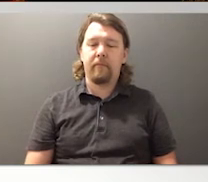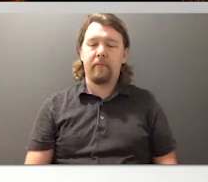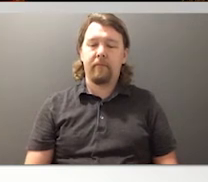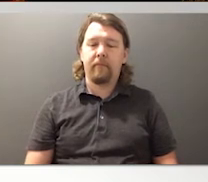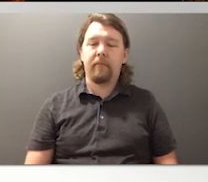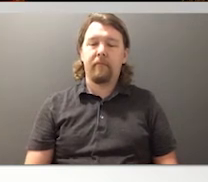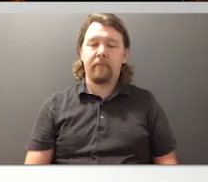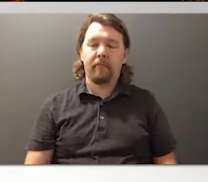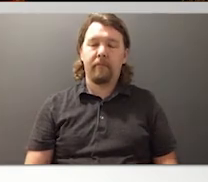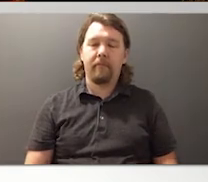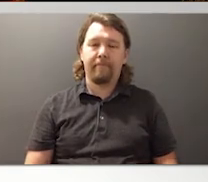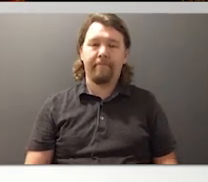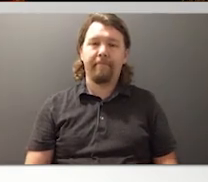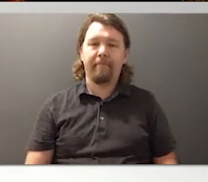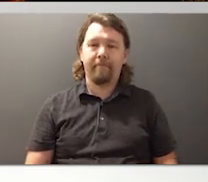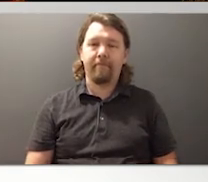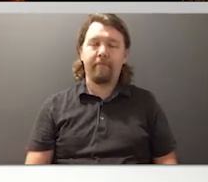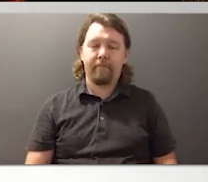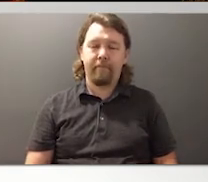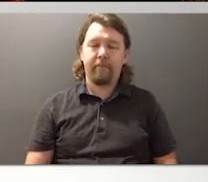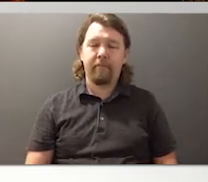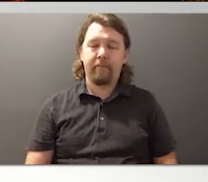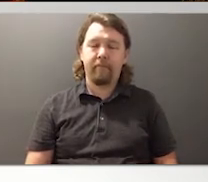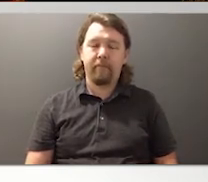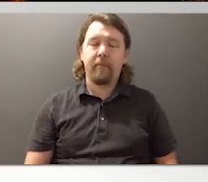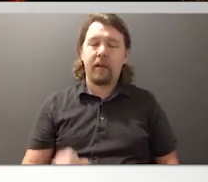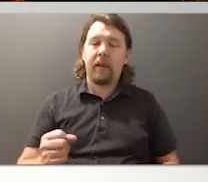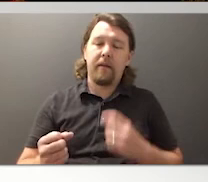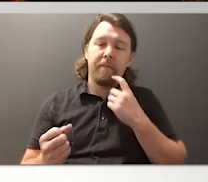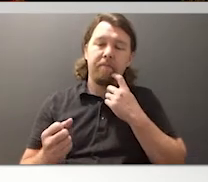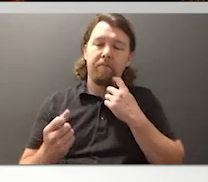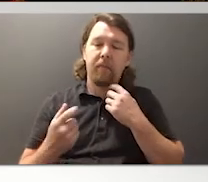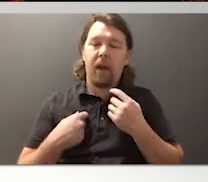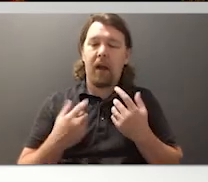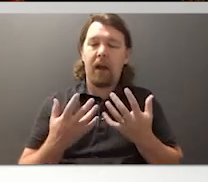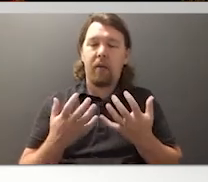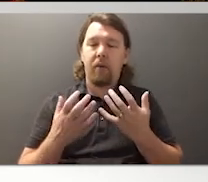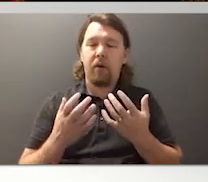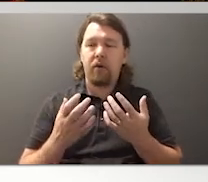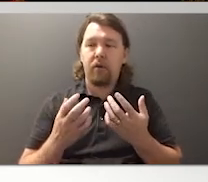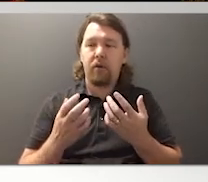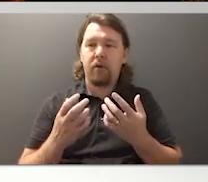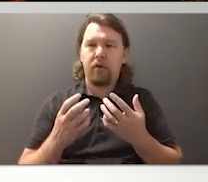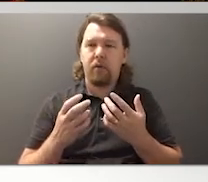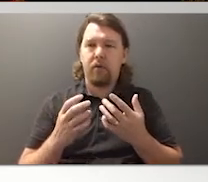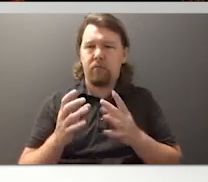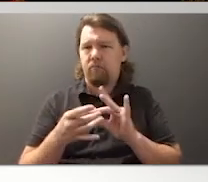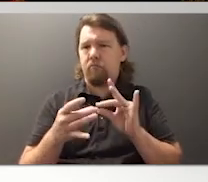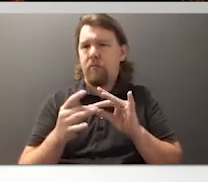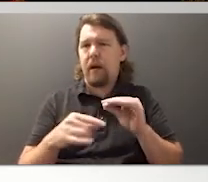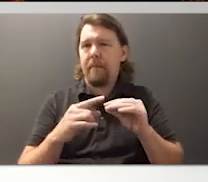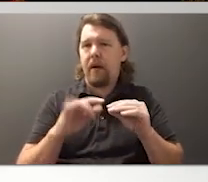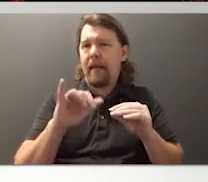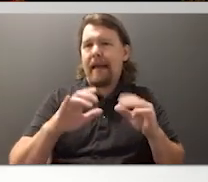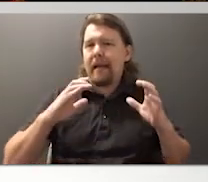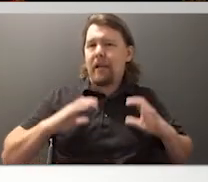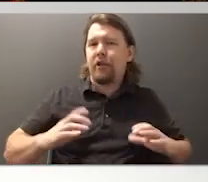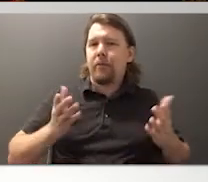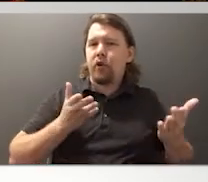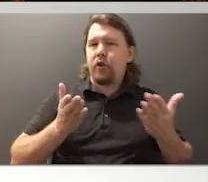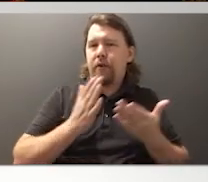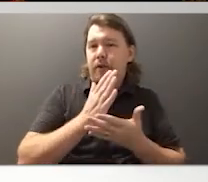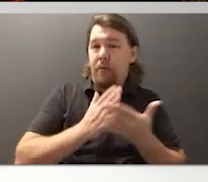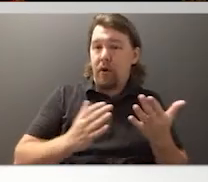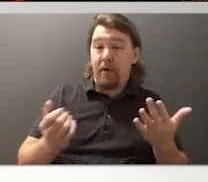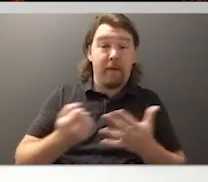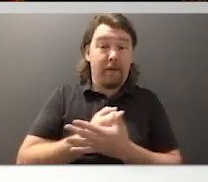So I see several other. Thank you so Yeah, much. Paula, wait. I'm sorry. Monique, did you Yes. want to say something? I just wanted to address the customer